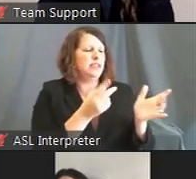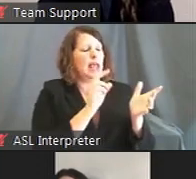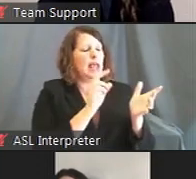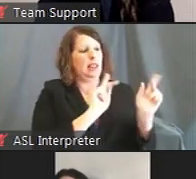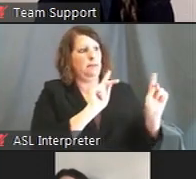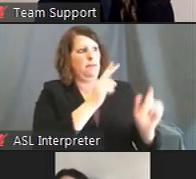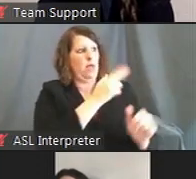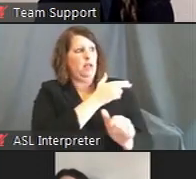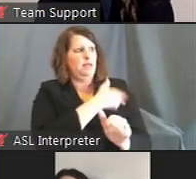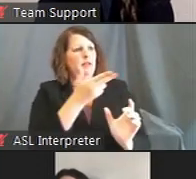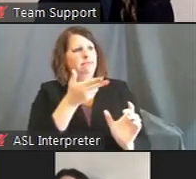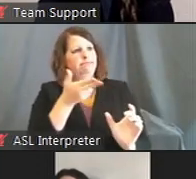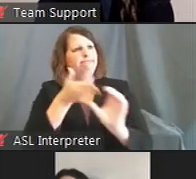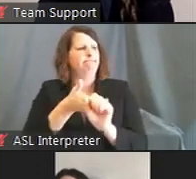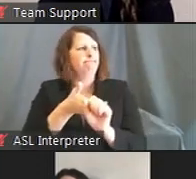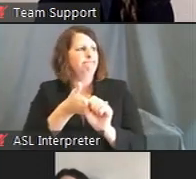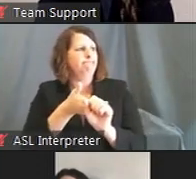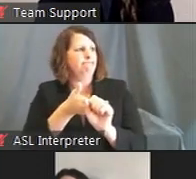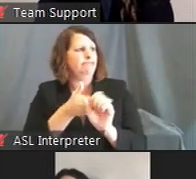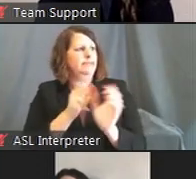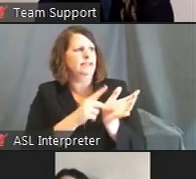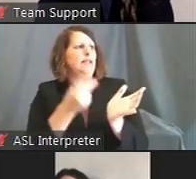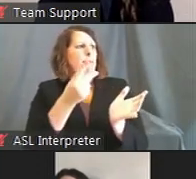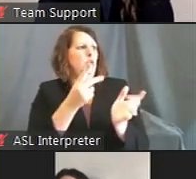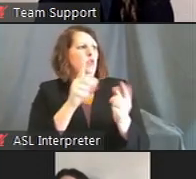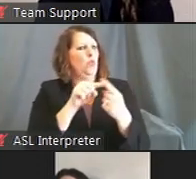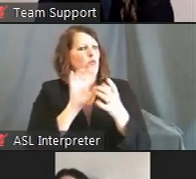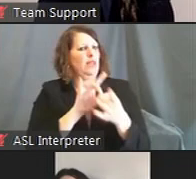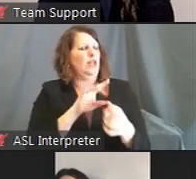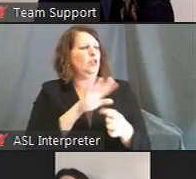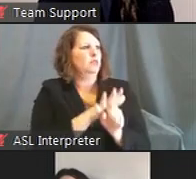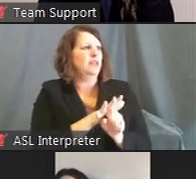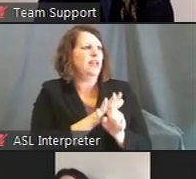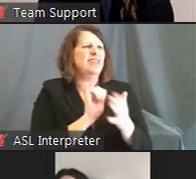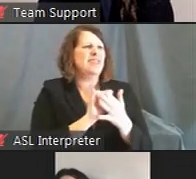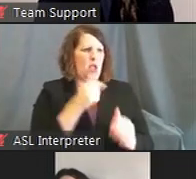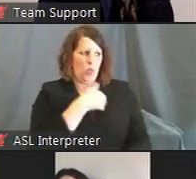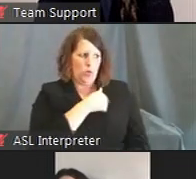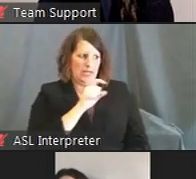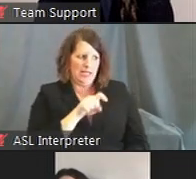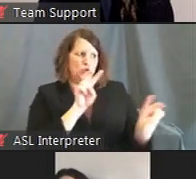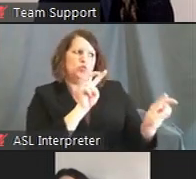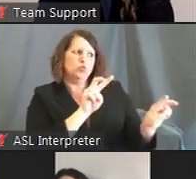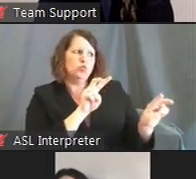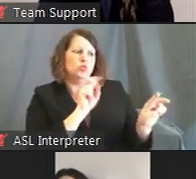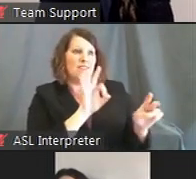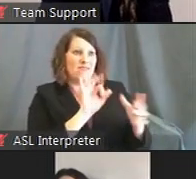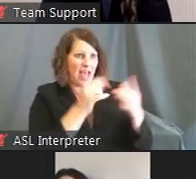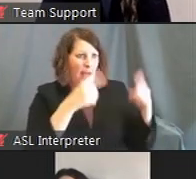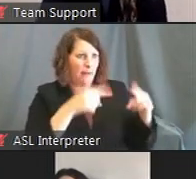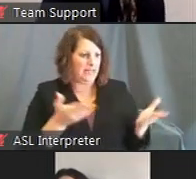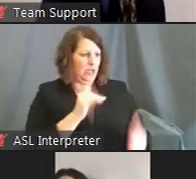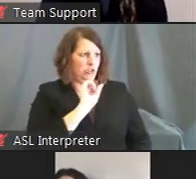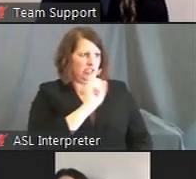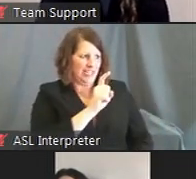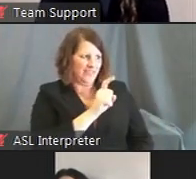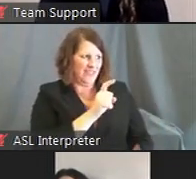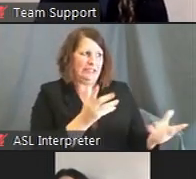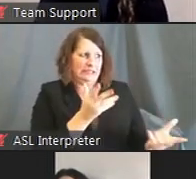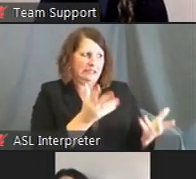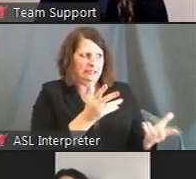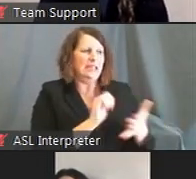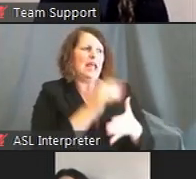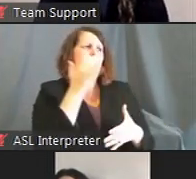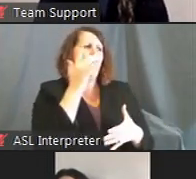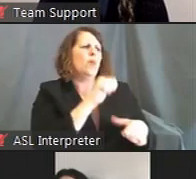That's what we have to keep an eye on, because if that starts to happen exponentially, that's why we're setting up the field hospital, for example.